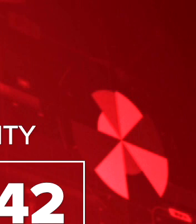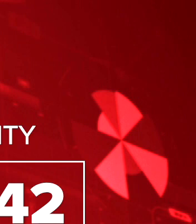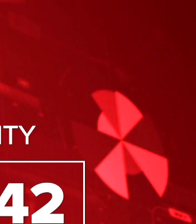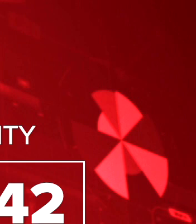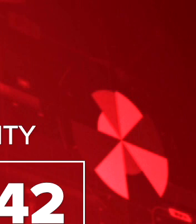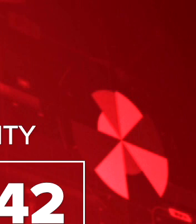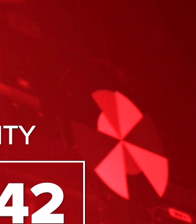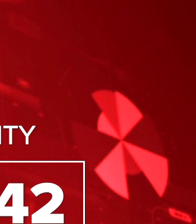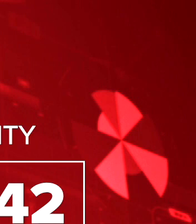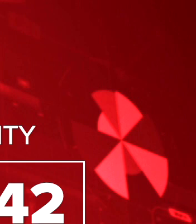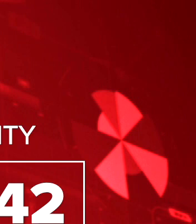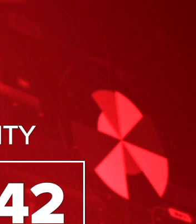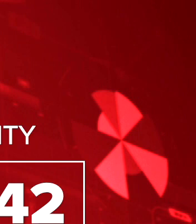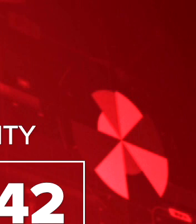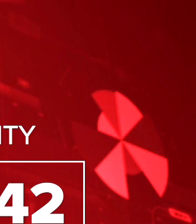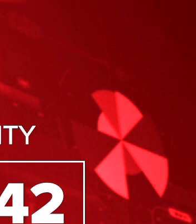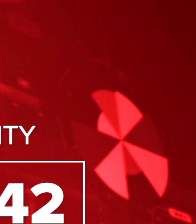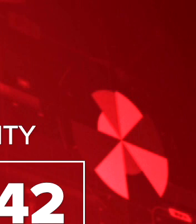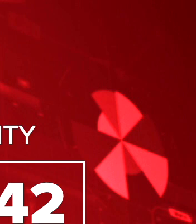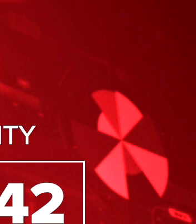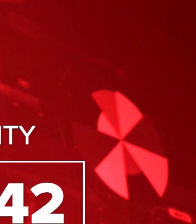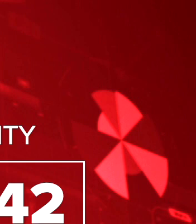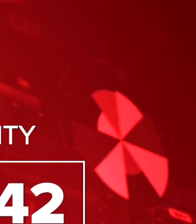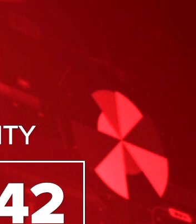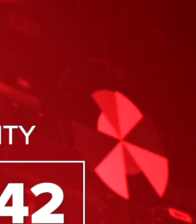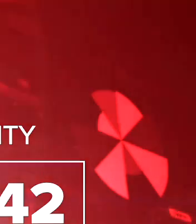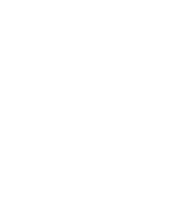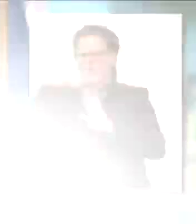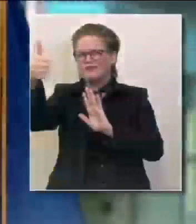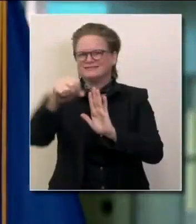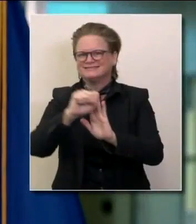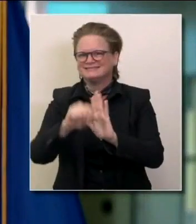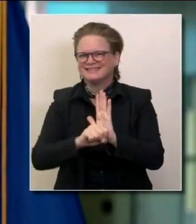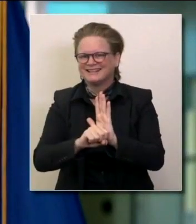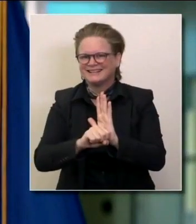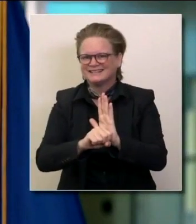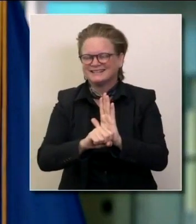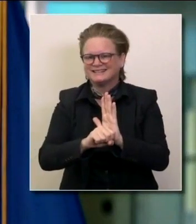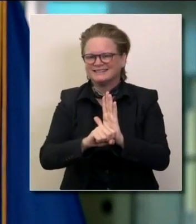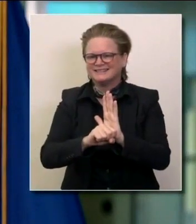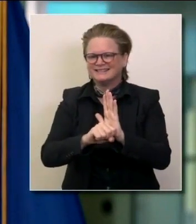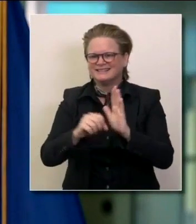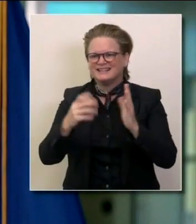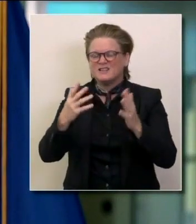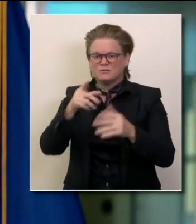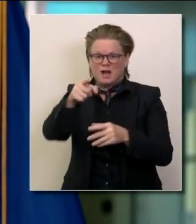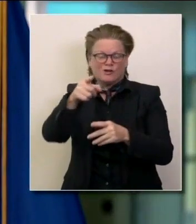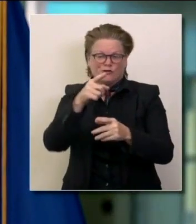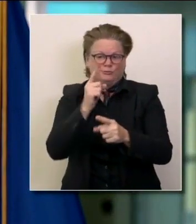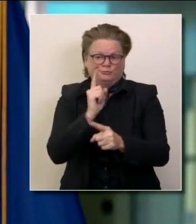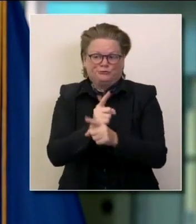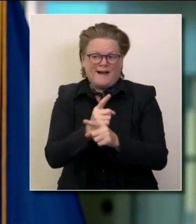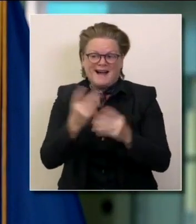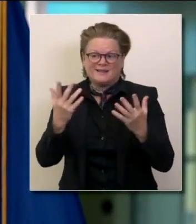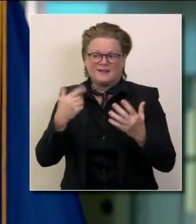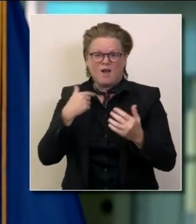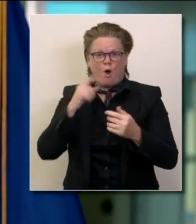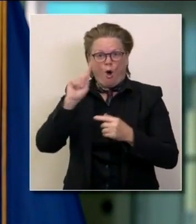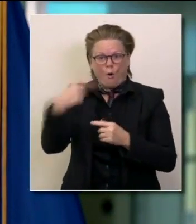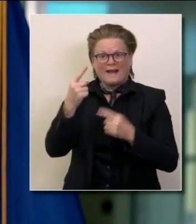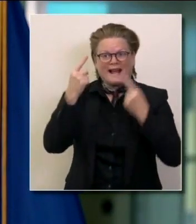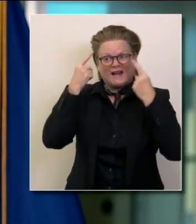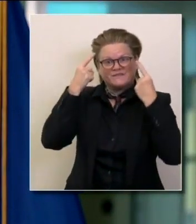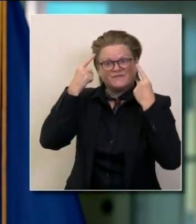download the app and receive information about COVID-19. This is only as good as people's adaptation and